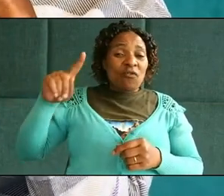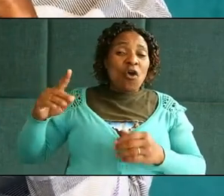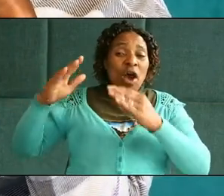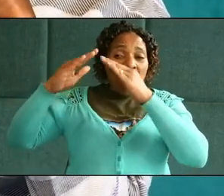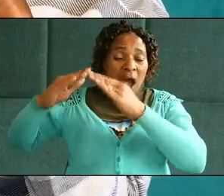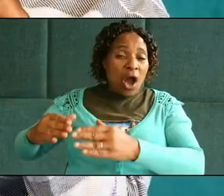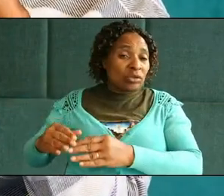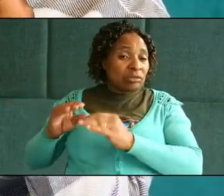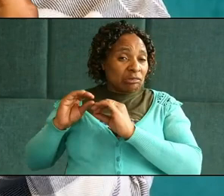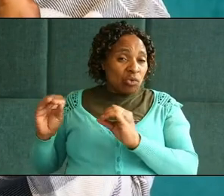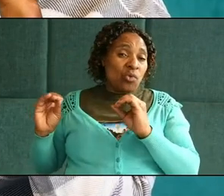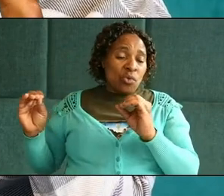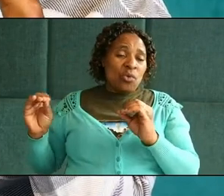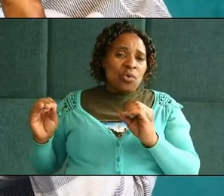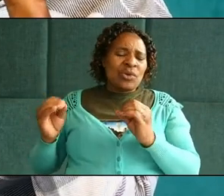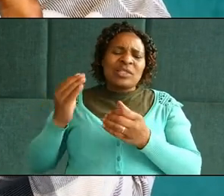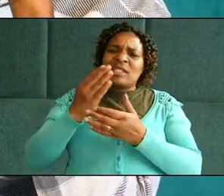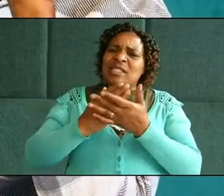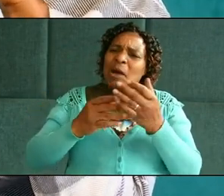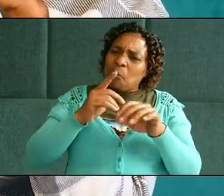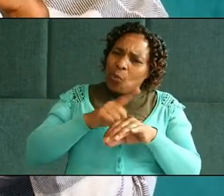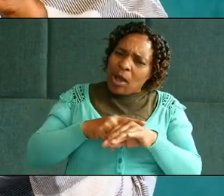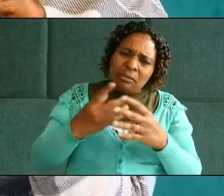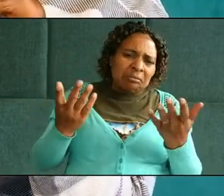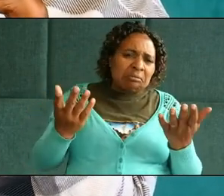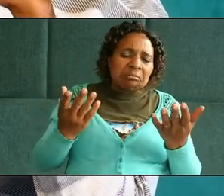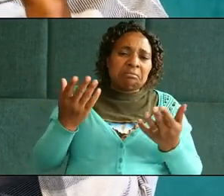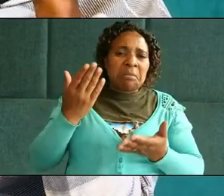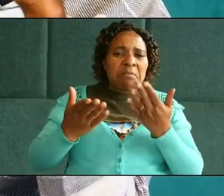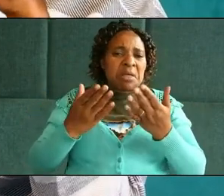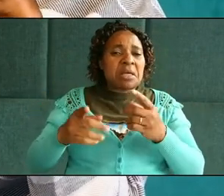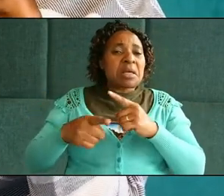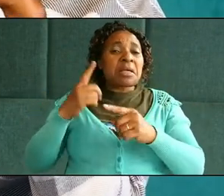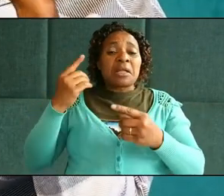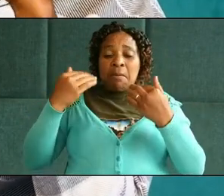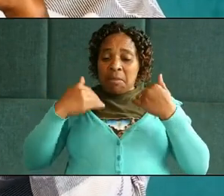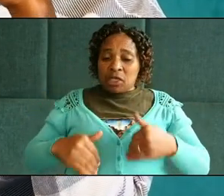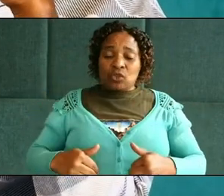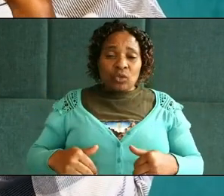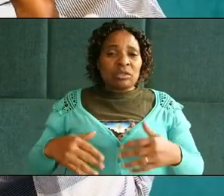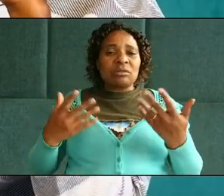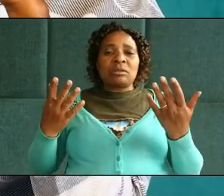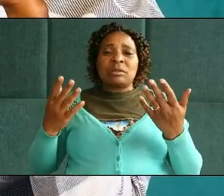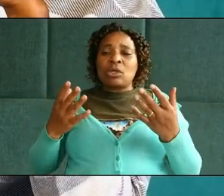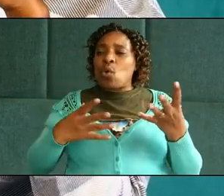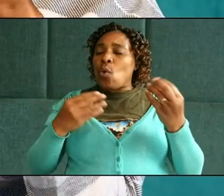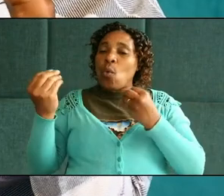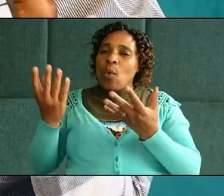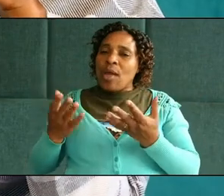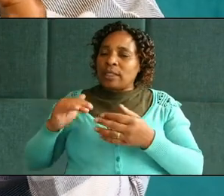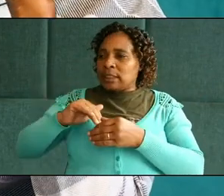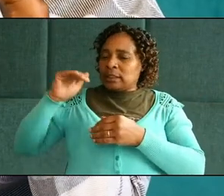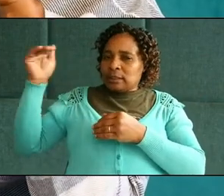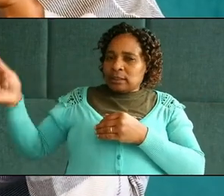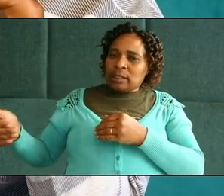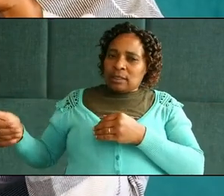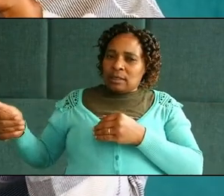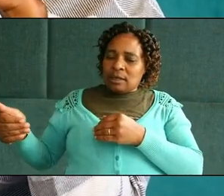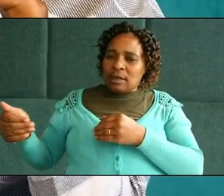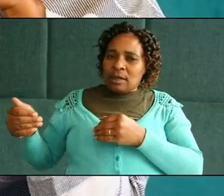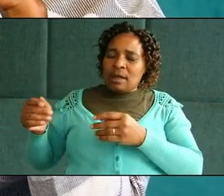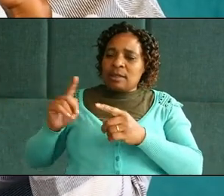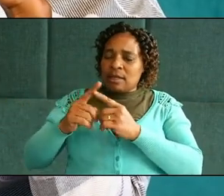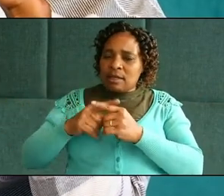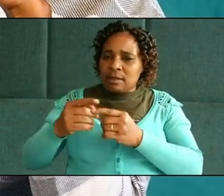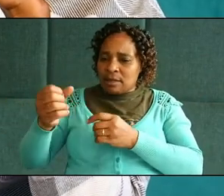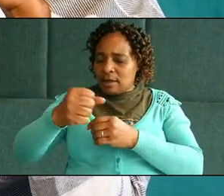case someone killed a person accidentally or unintentionally, they will go to the cities, stand before the gate,